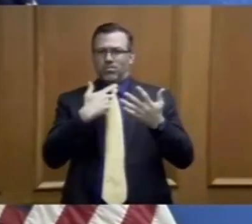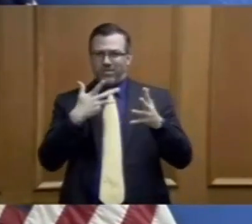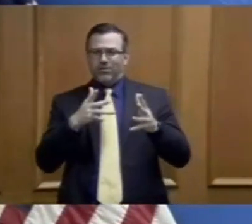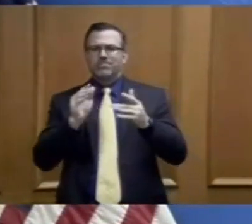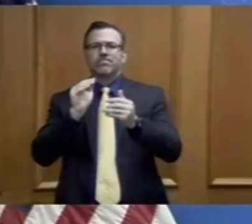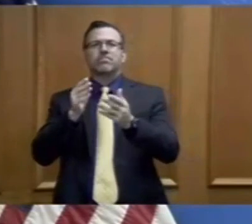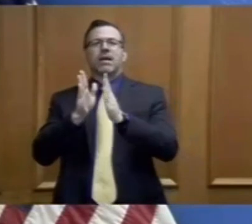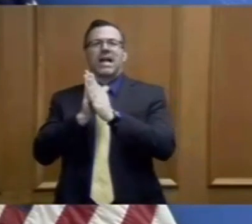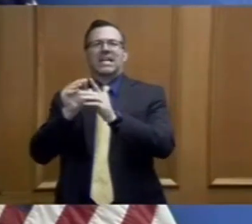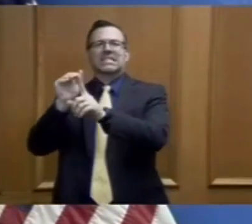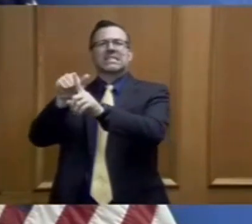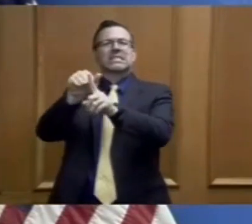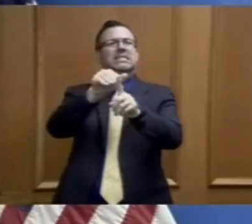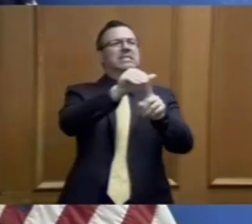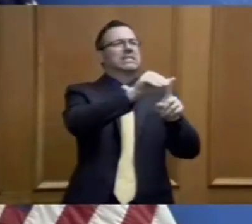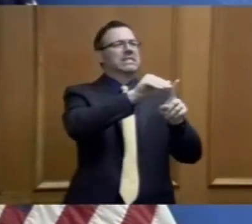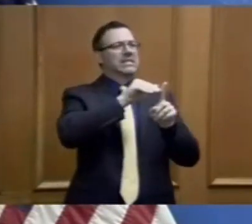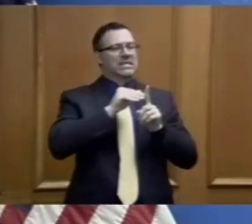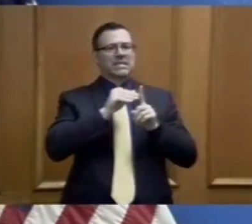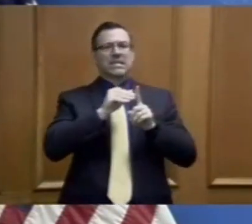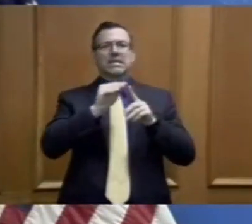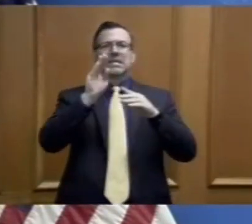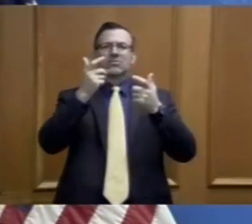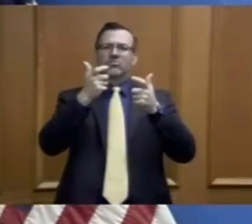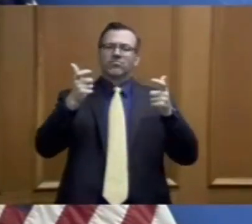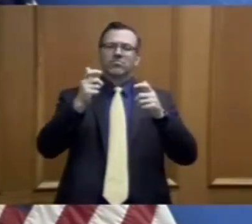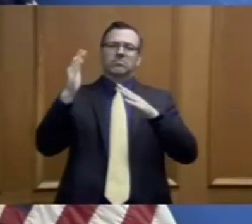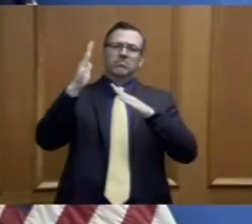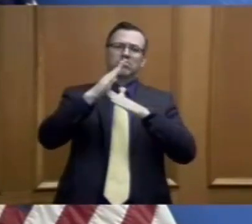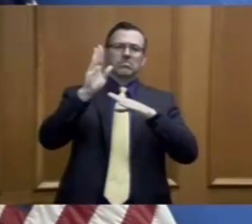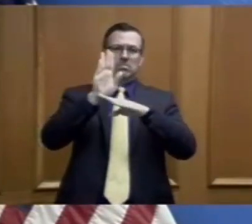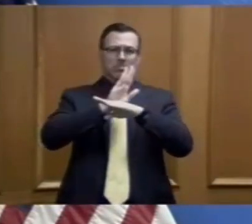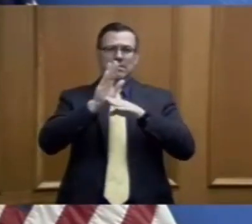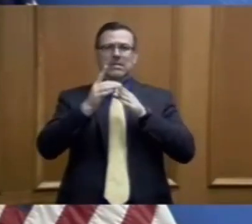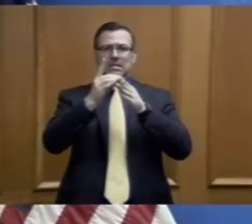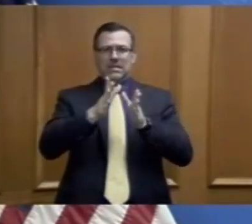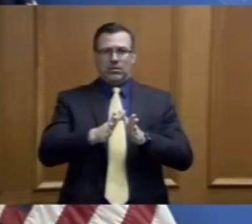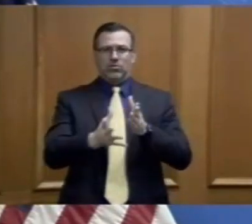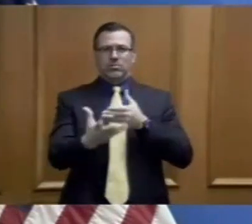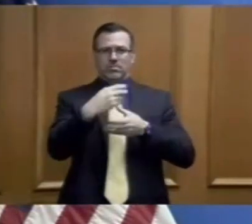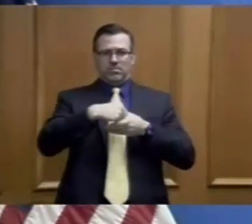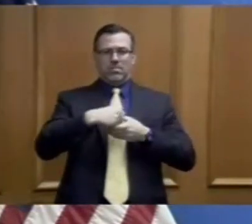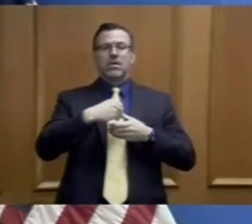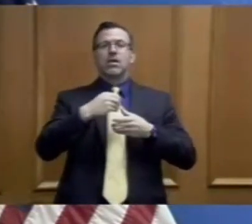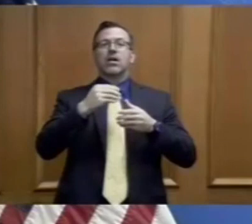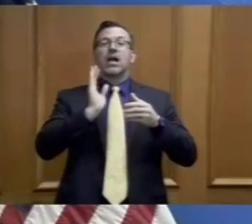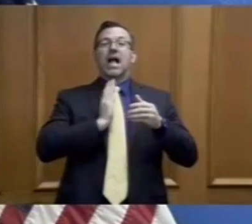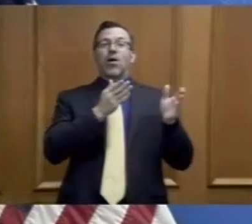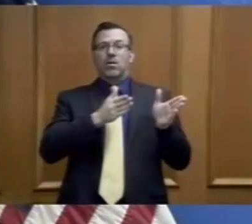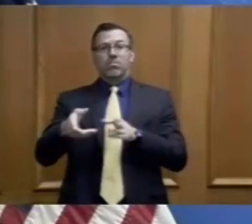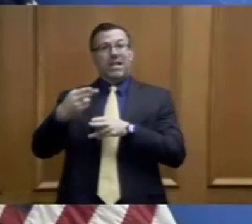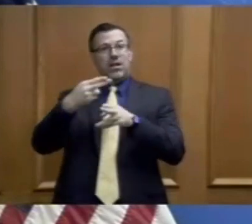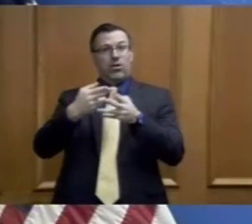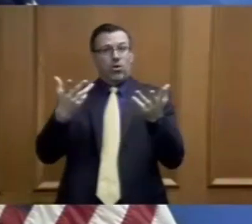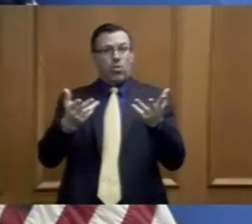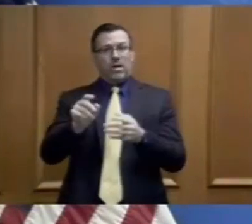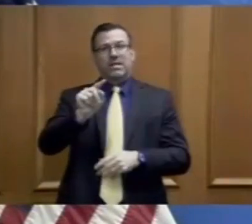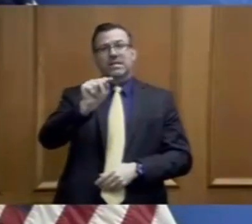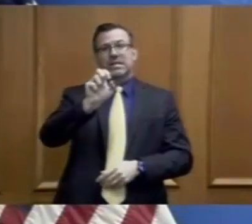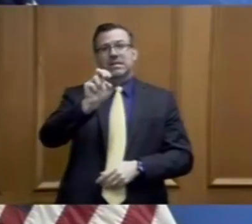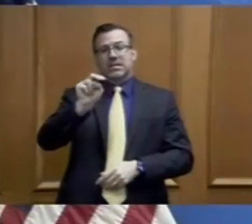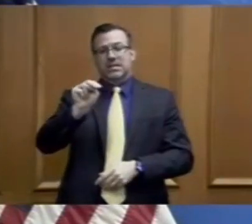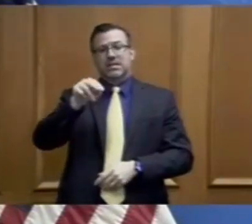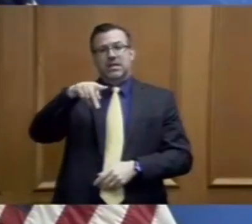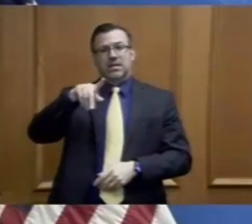to build what we are calling the Tennessee Pledge. It includes specific recommendations which